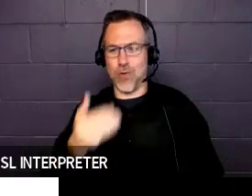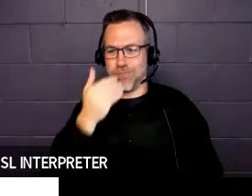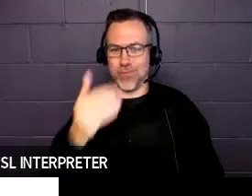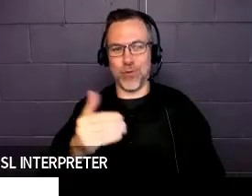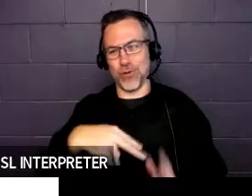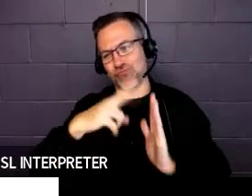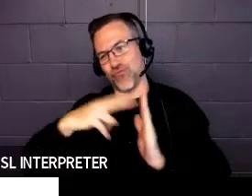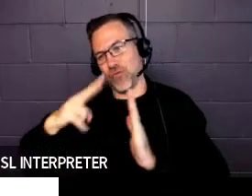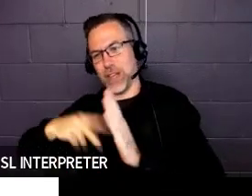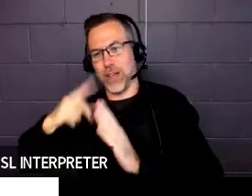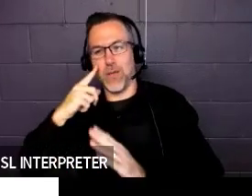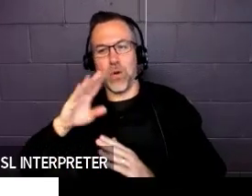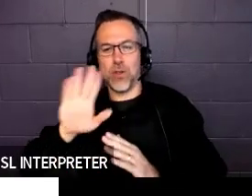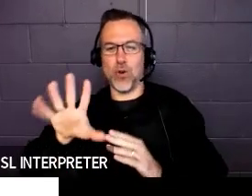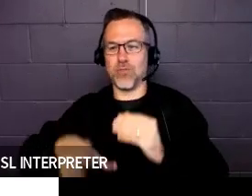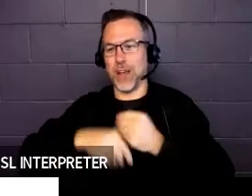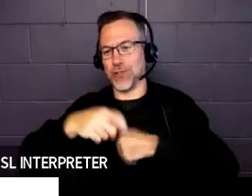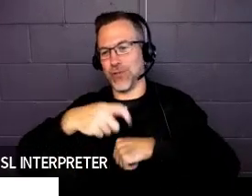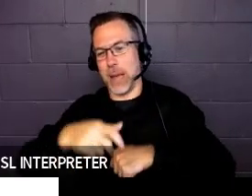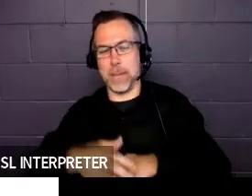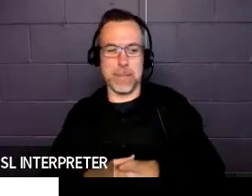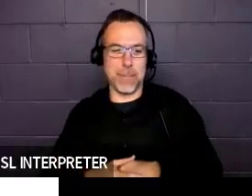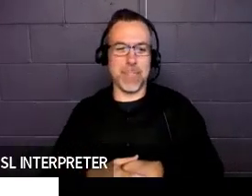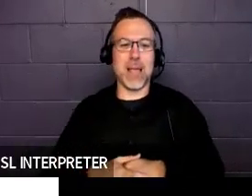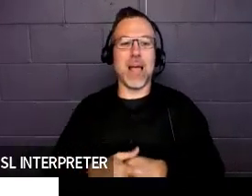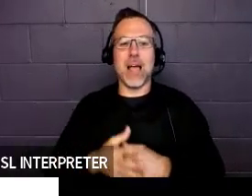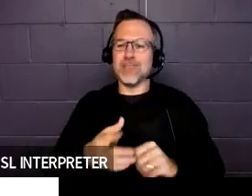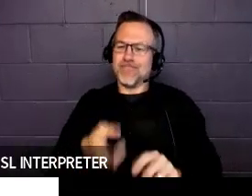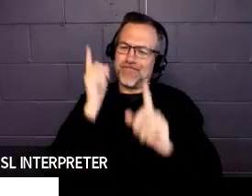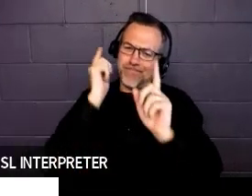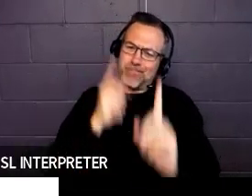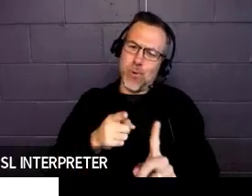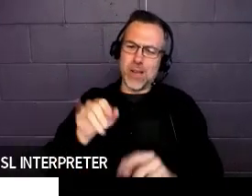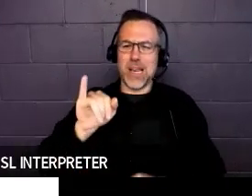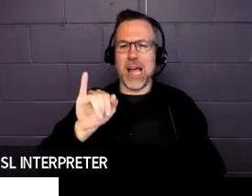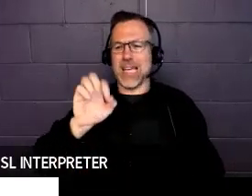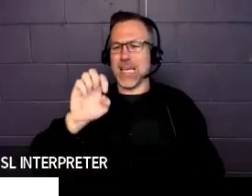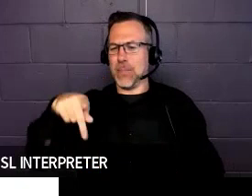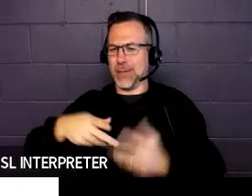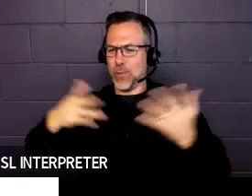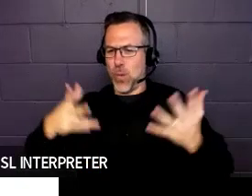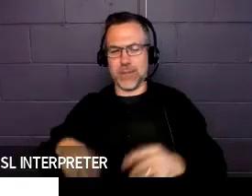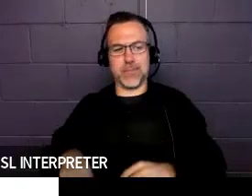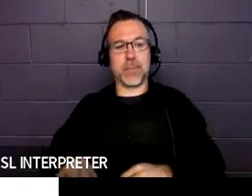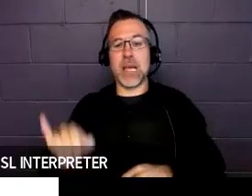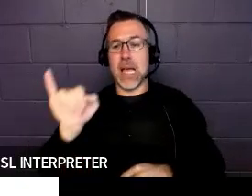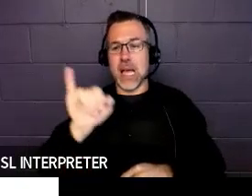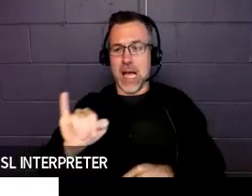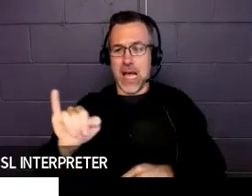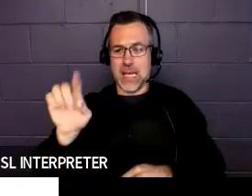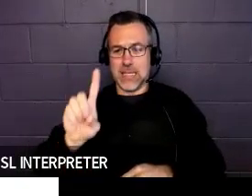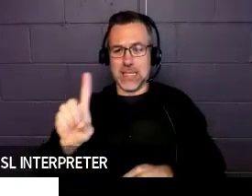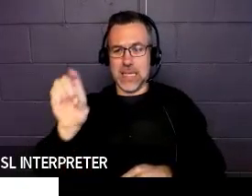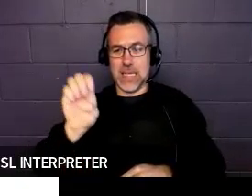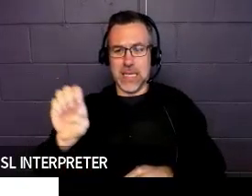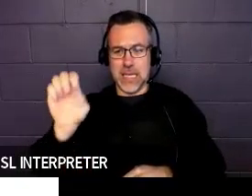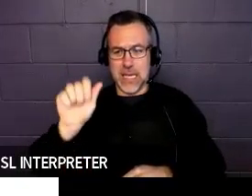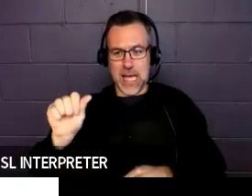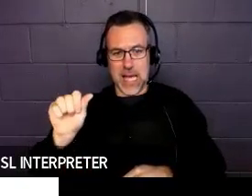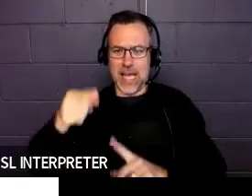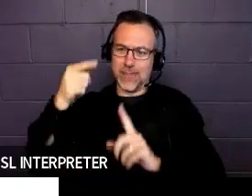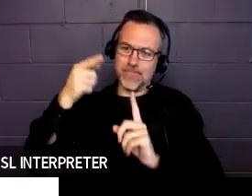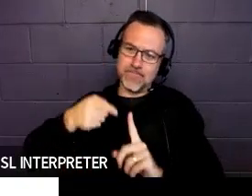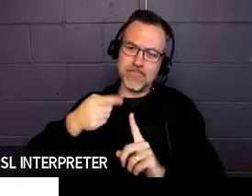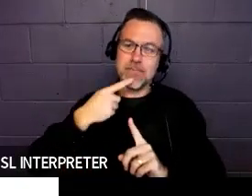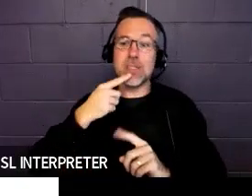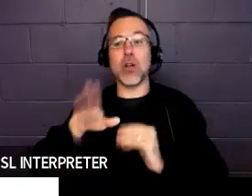time. All right, what's the purpose of an IEP? So IDEA says that an IEP is to ensure that all